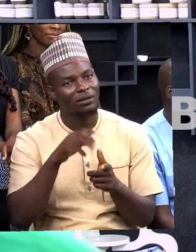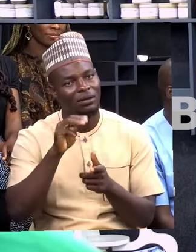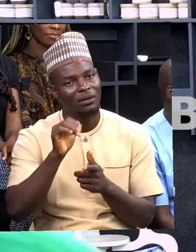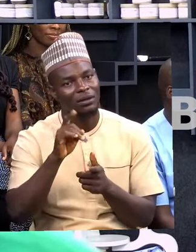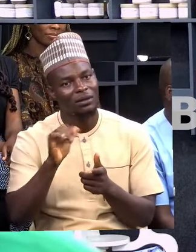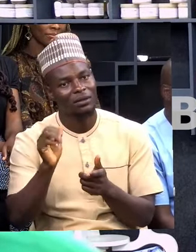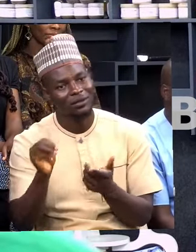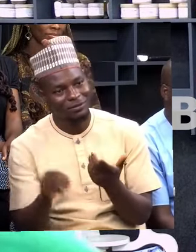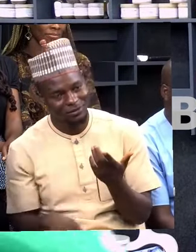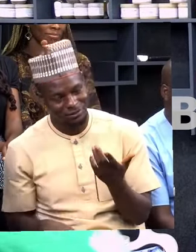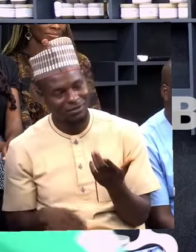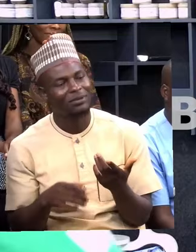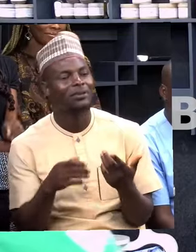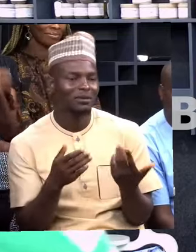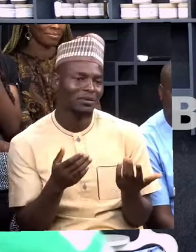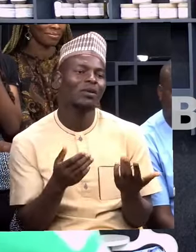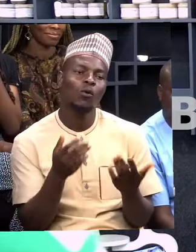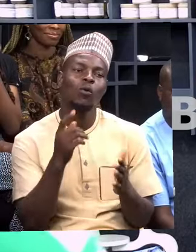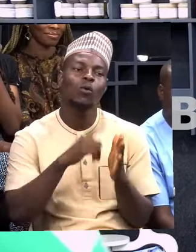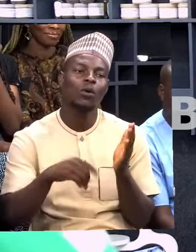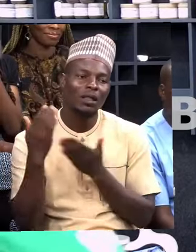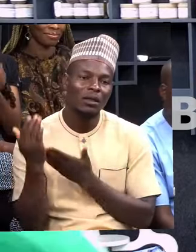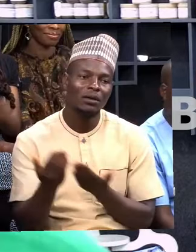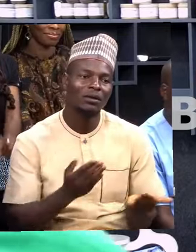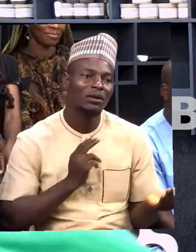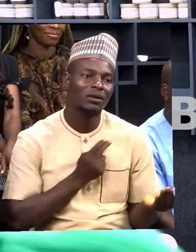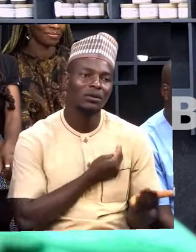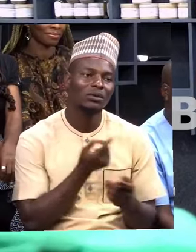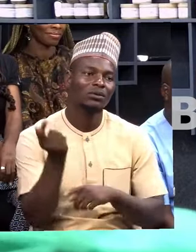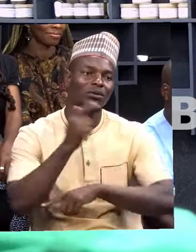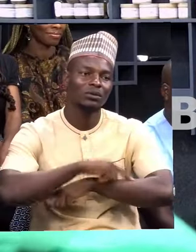letter come last. Okay. So where to carry us come today?